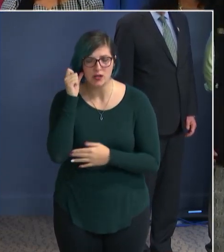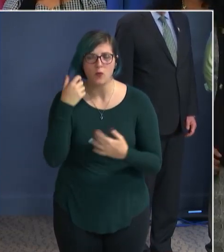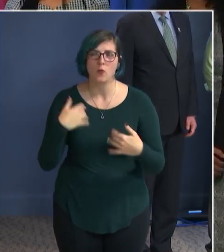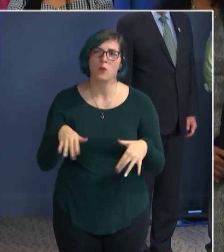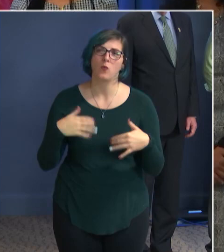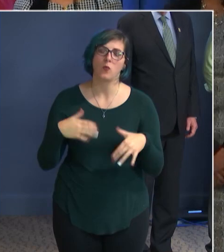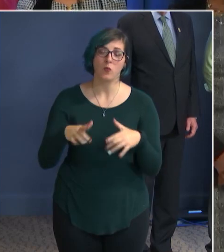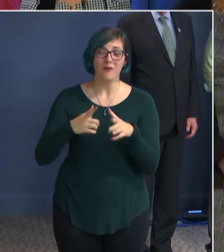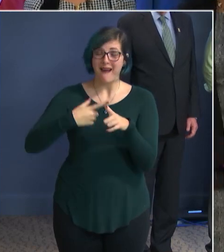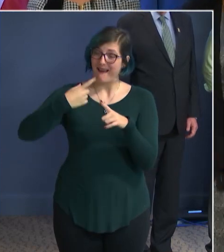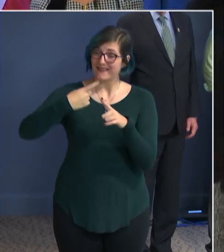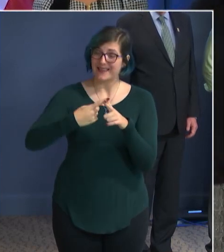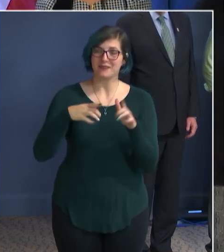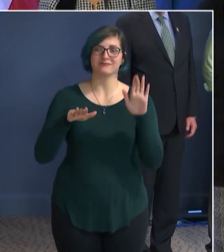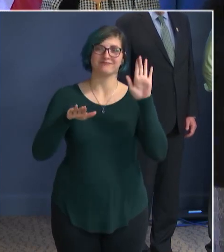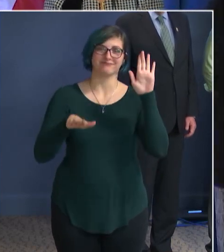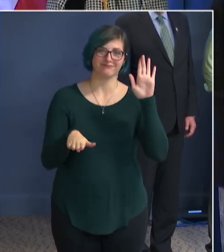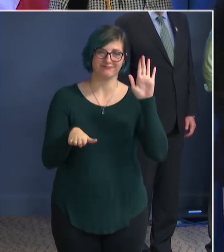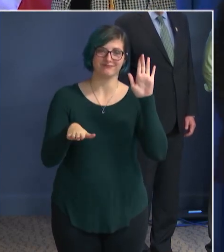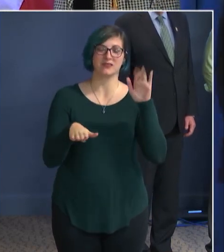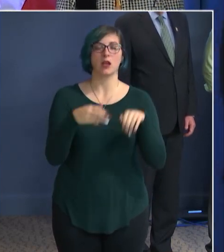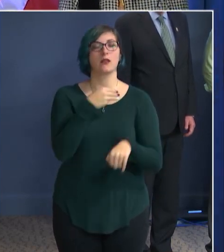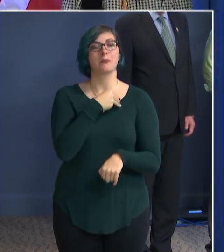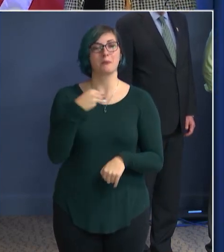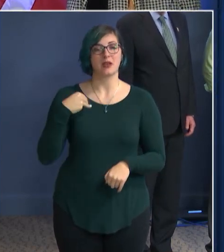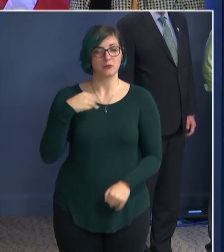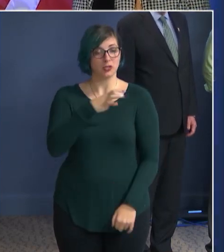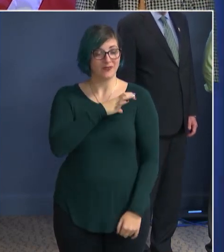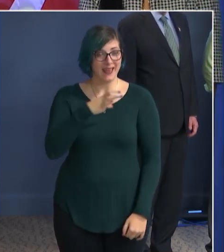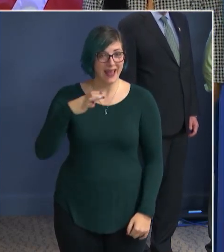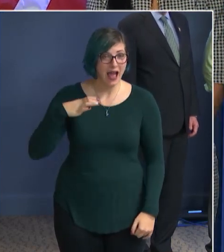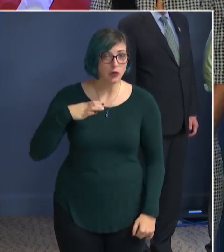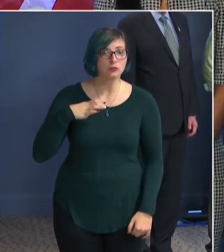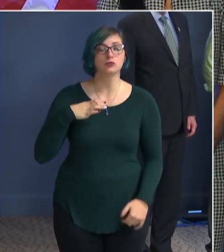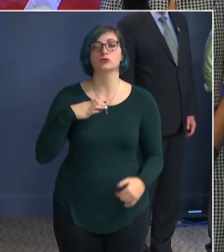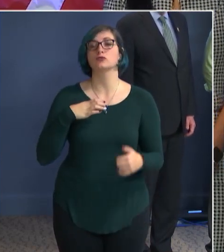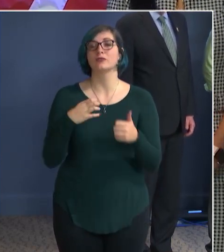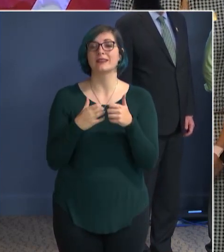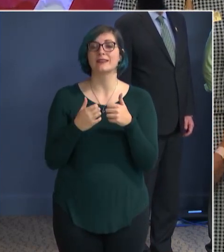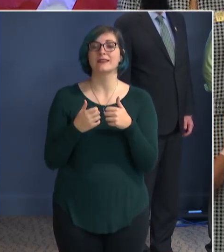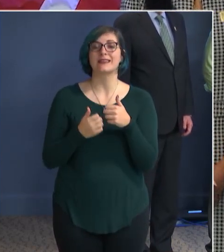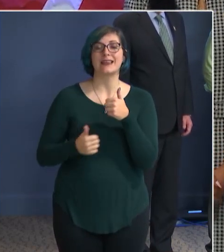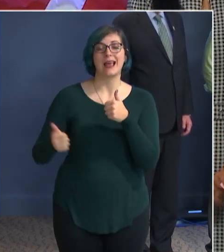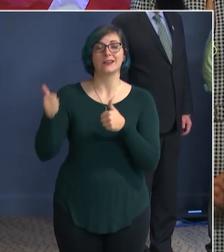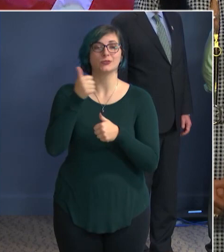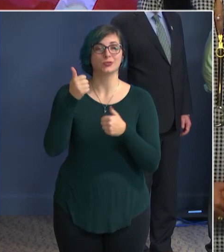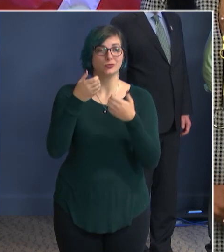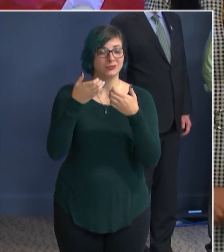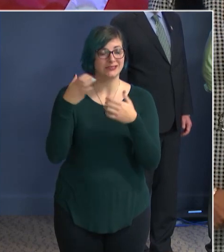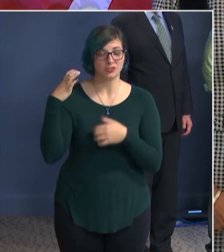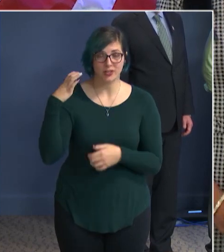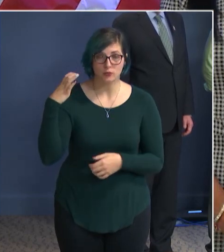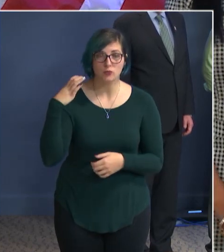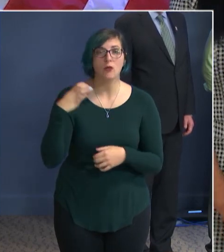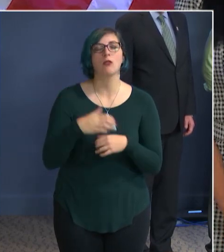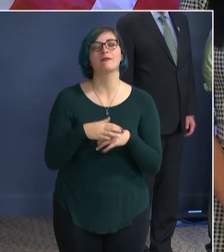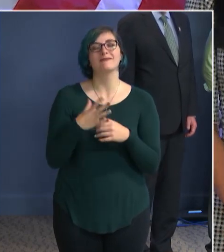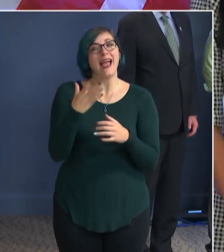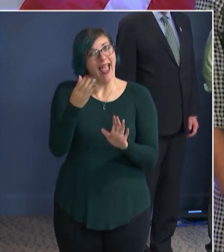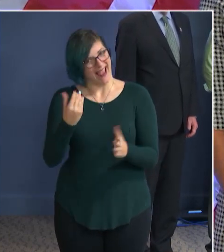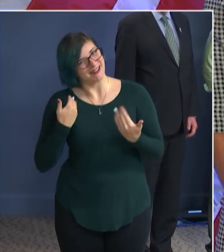the inauguration of members of the council, the attorney general for the District of Columbia, and